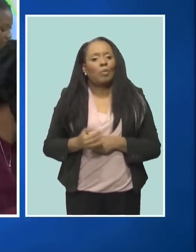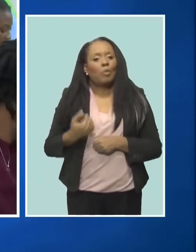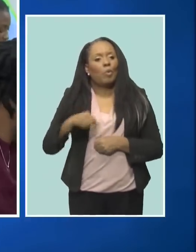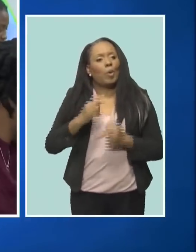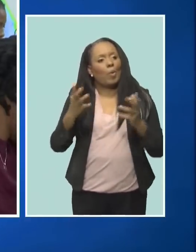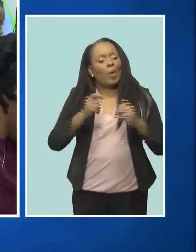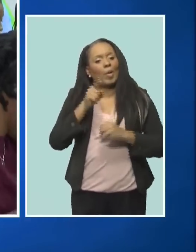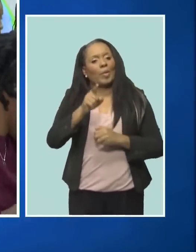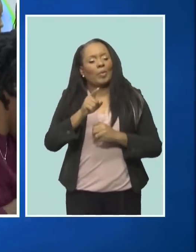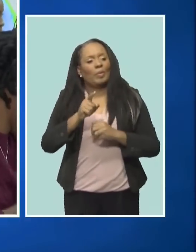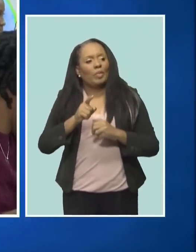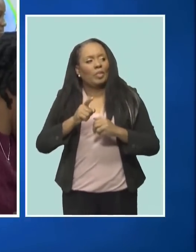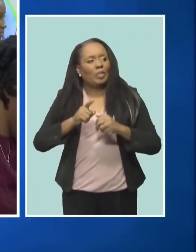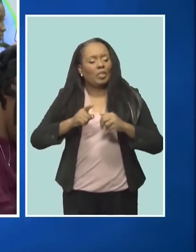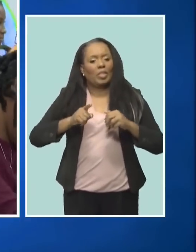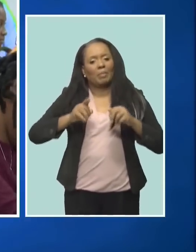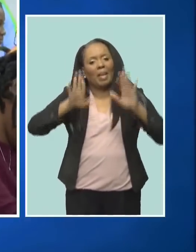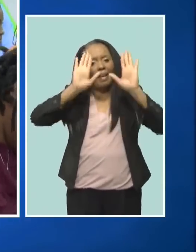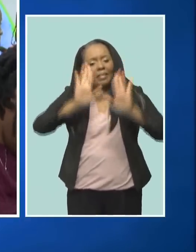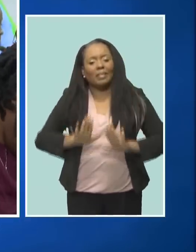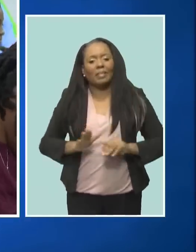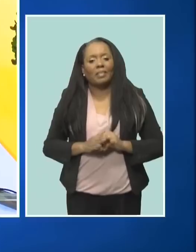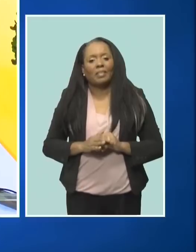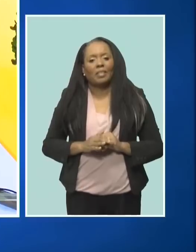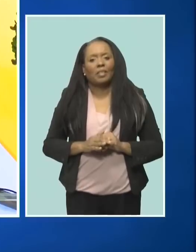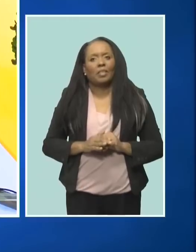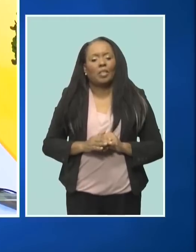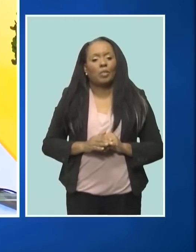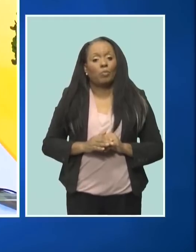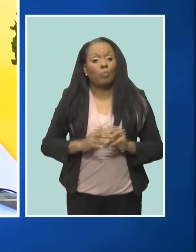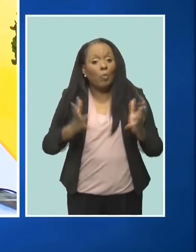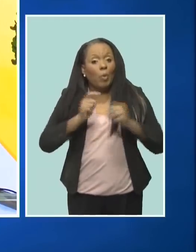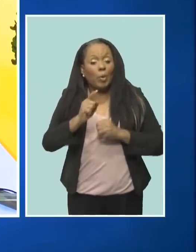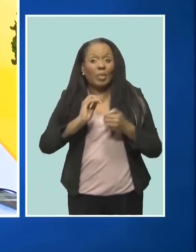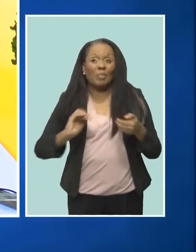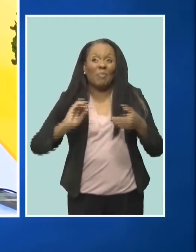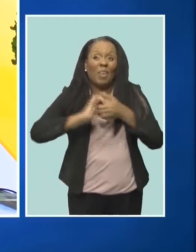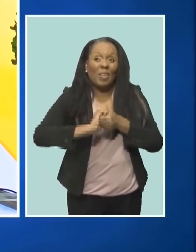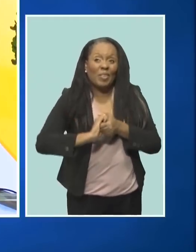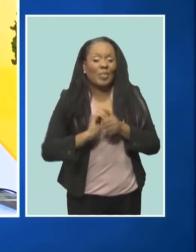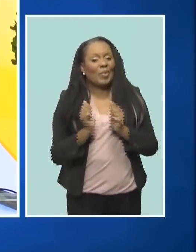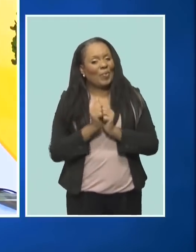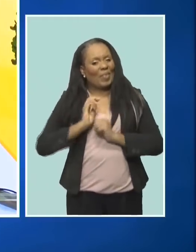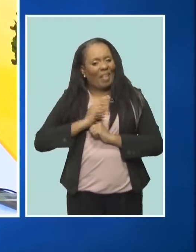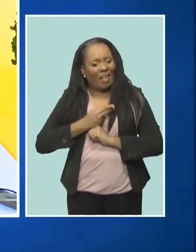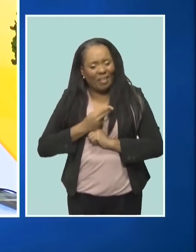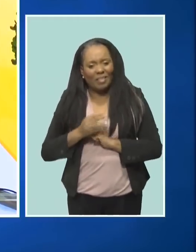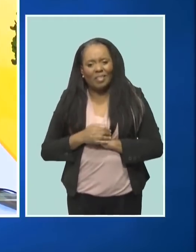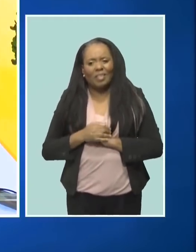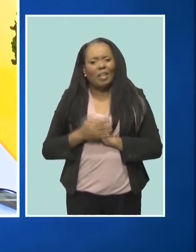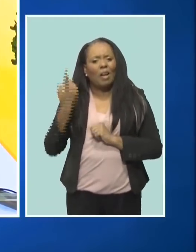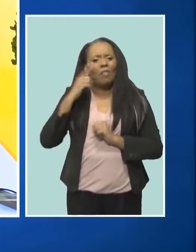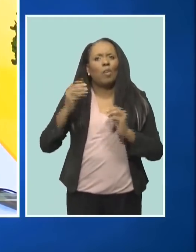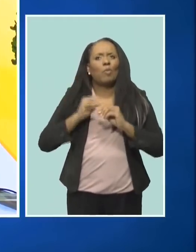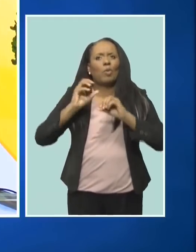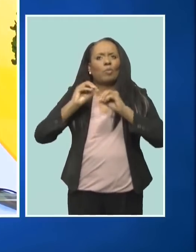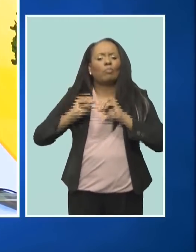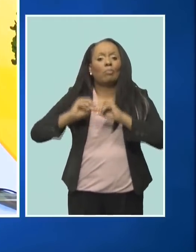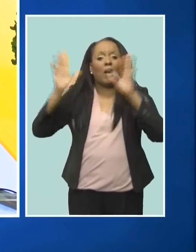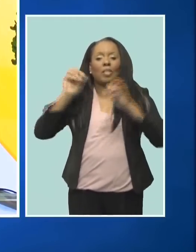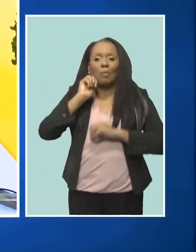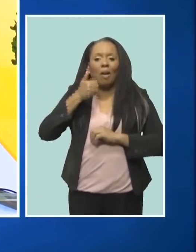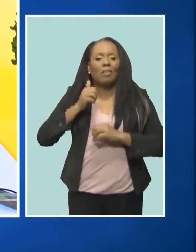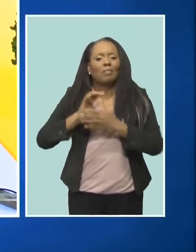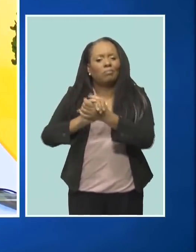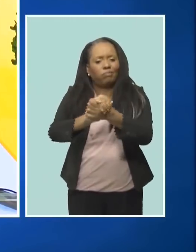a partnership with your credit union, and an investment in a brighter tomorrow. Congratulations to